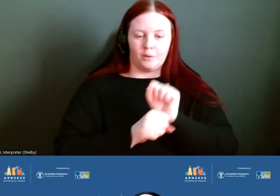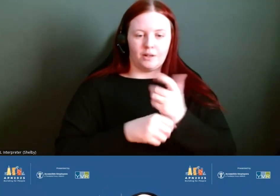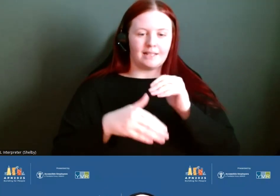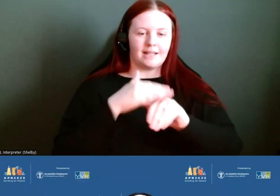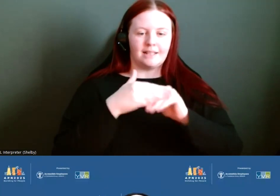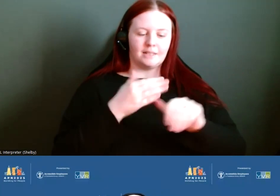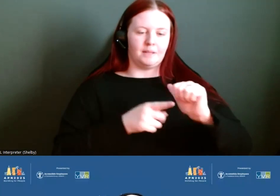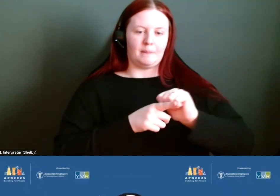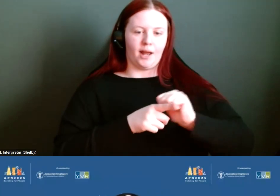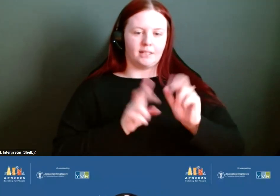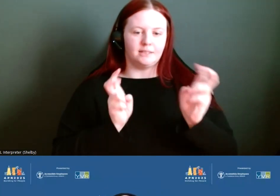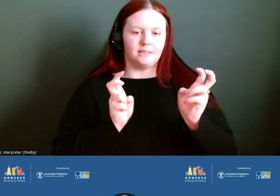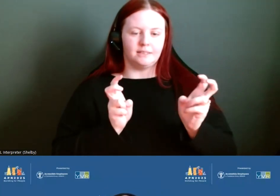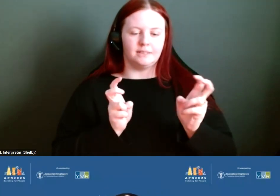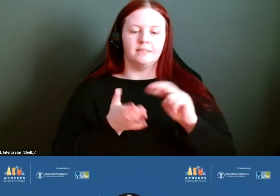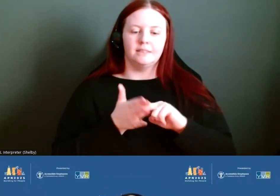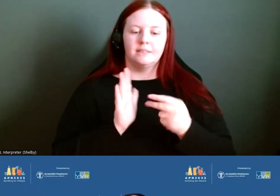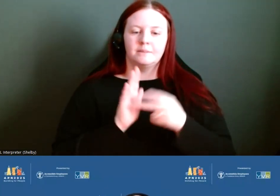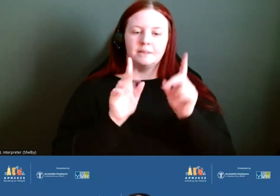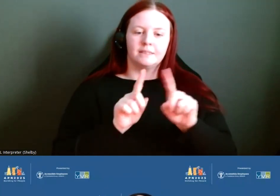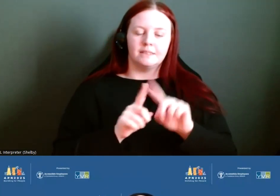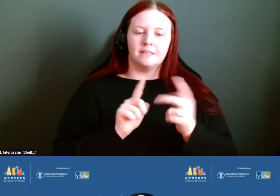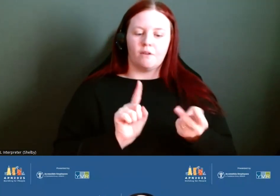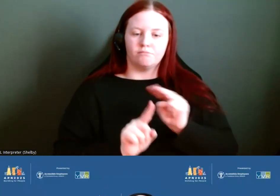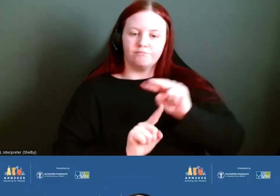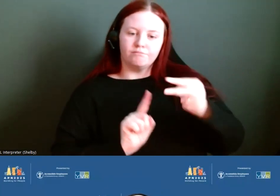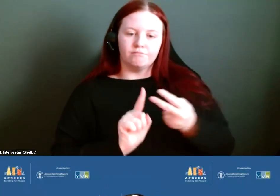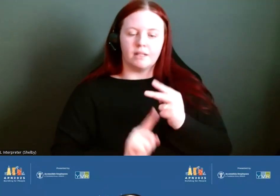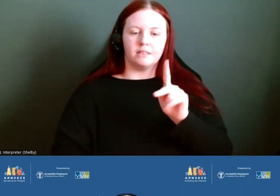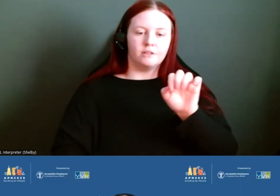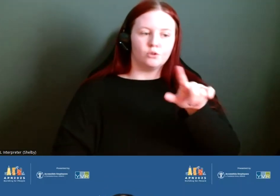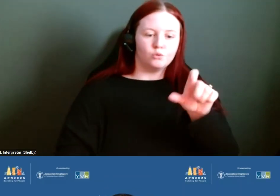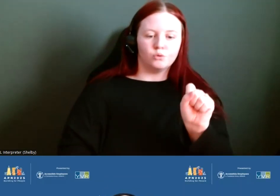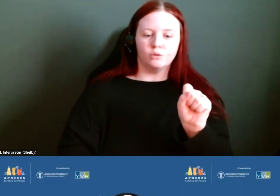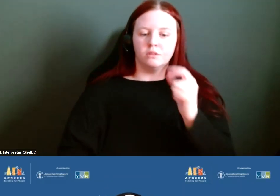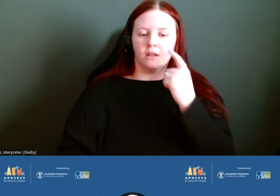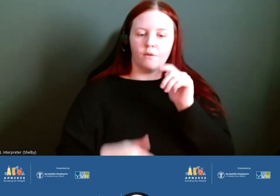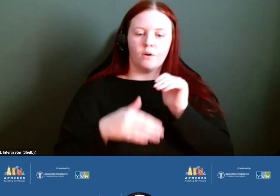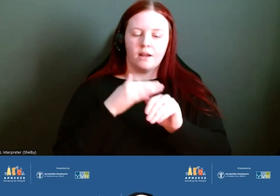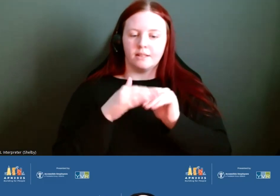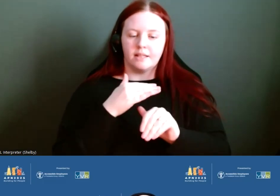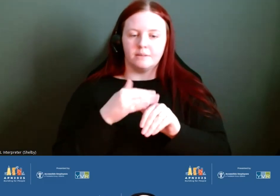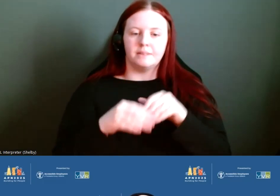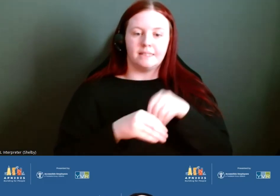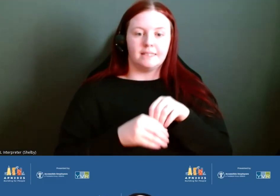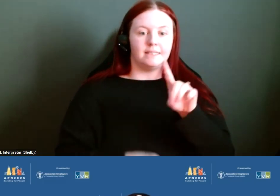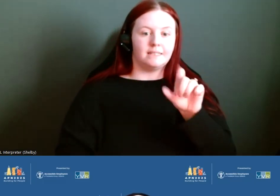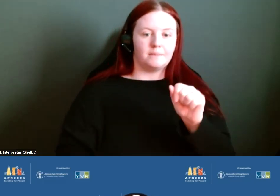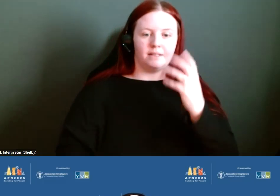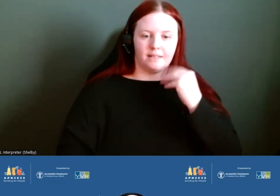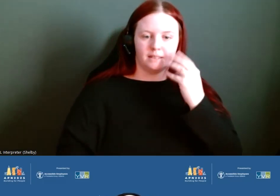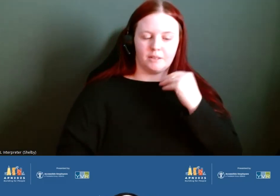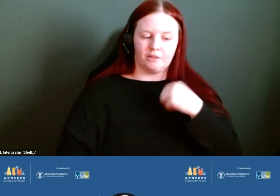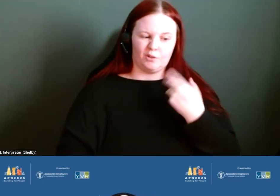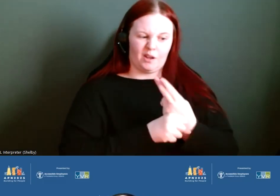which is using the viewpoint, strategies, and tools of accessibility and the disability experience as a way to